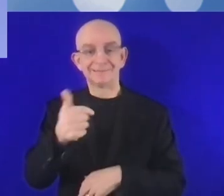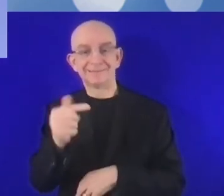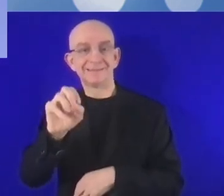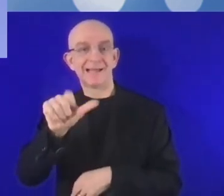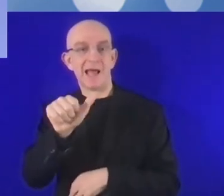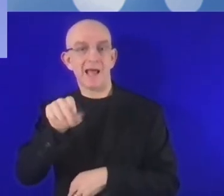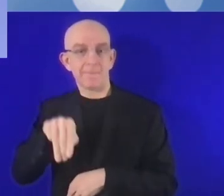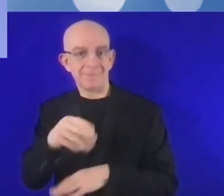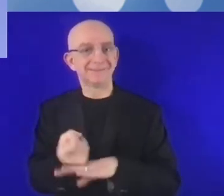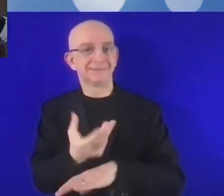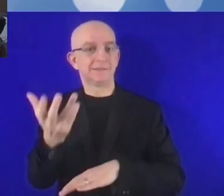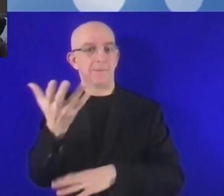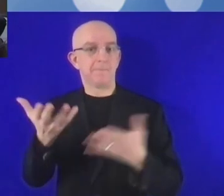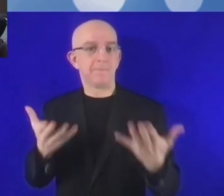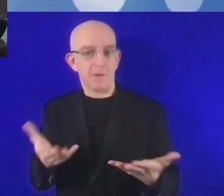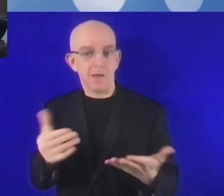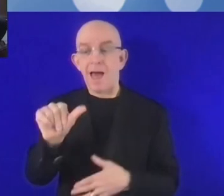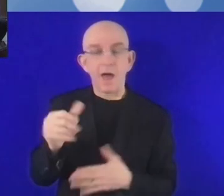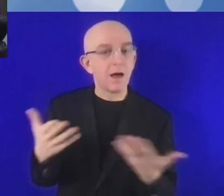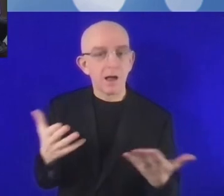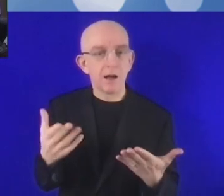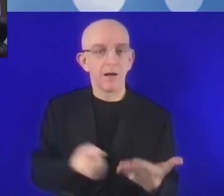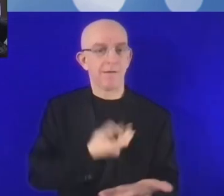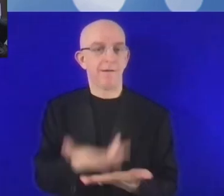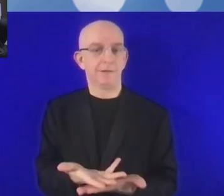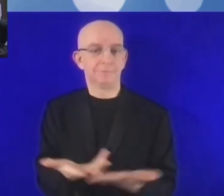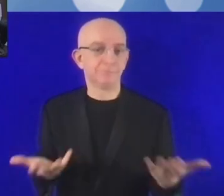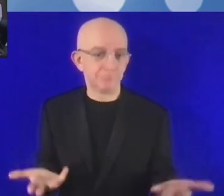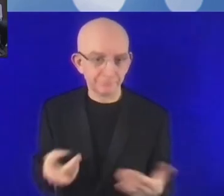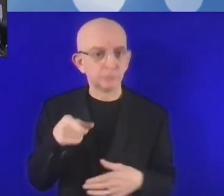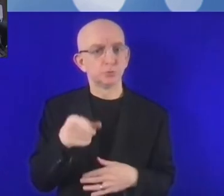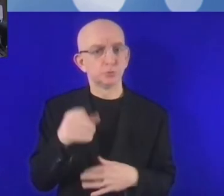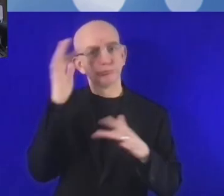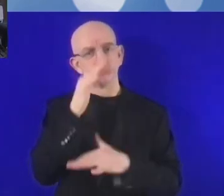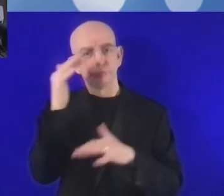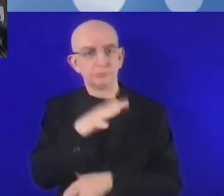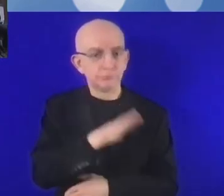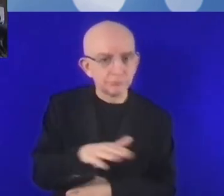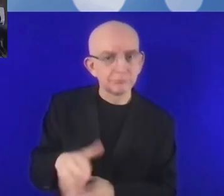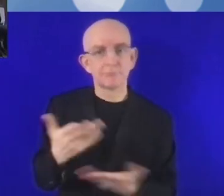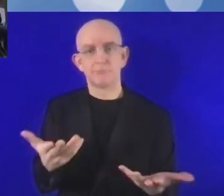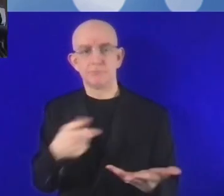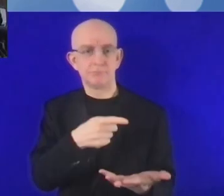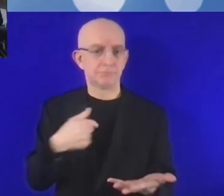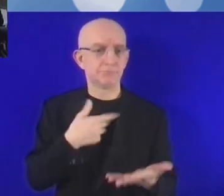awareness. I promise you it's going to be the best present you will ever do to yourself or to your kids.